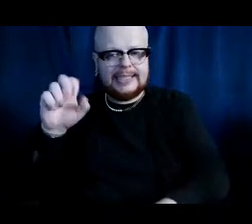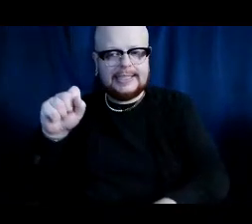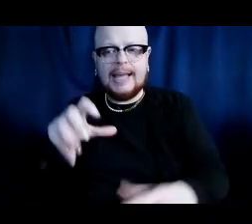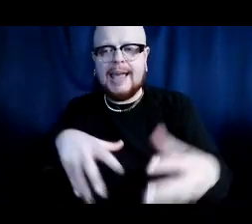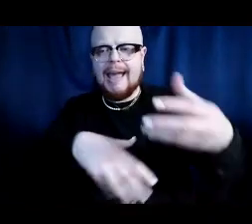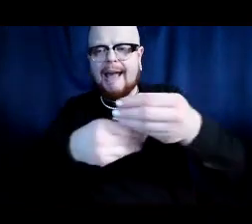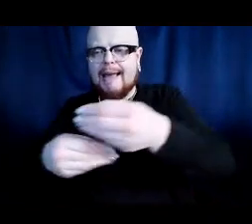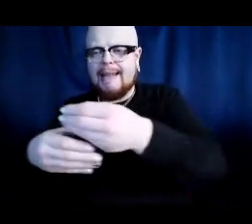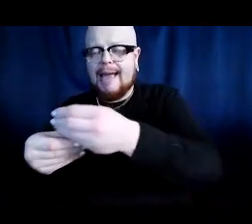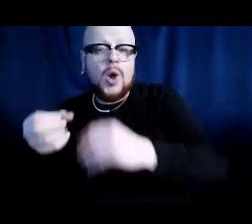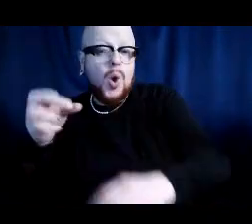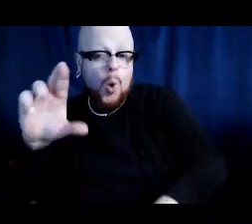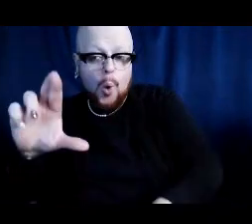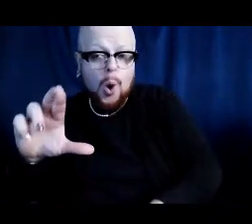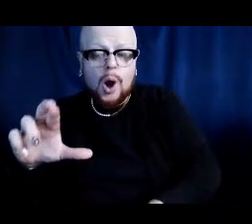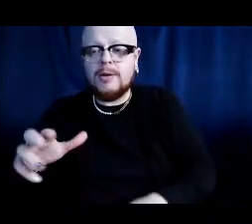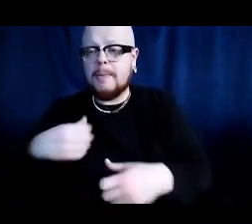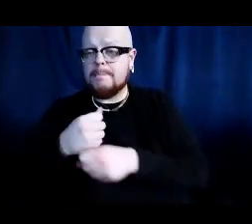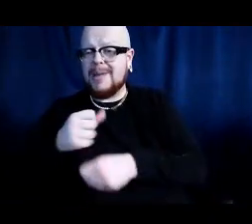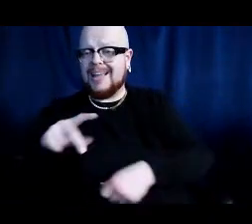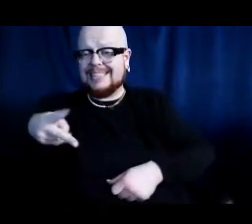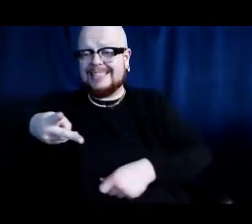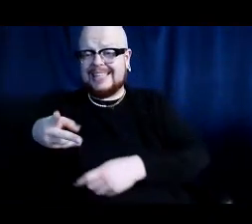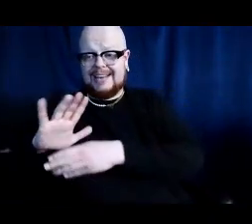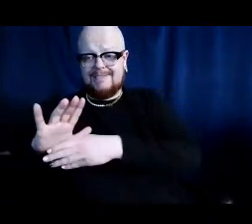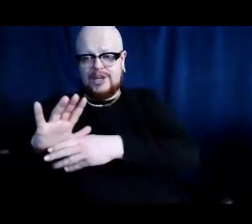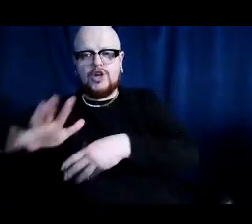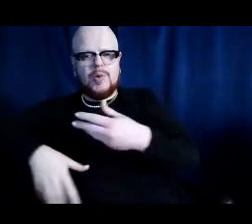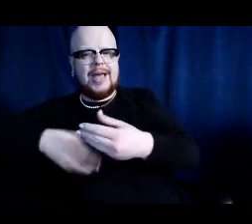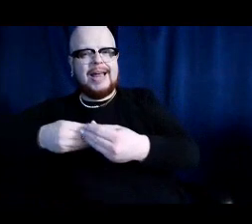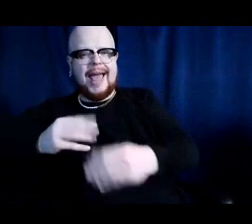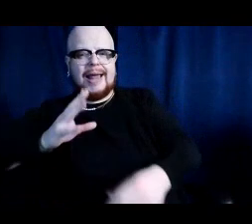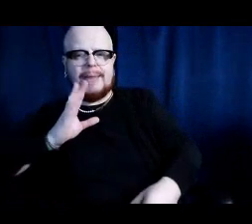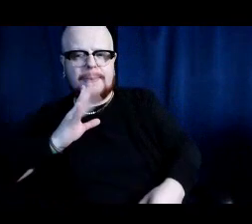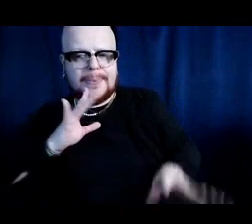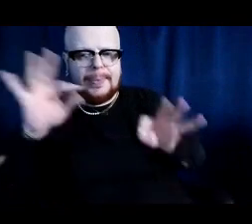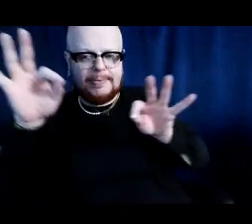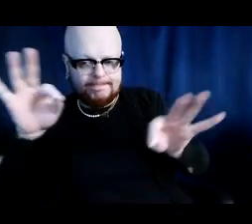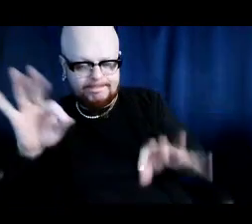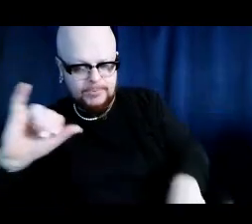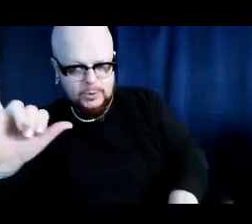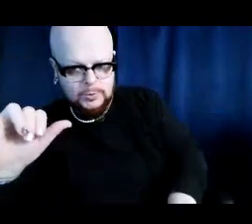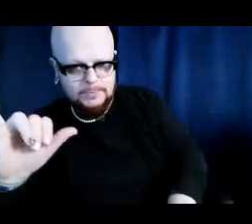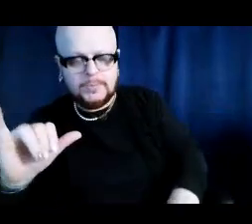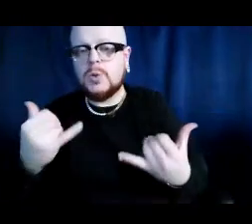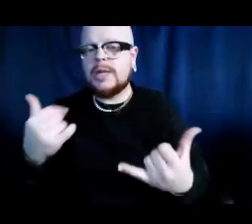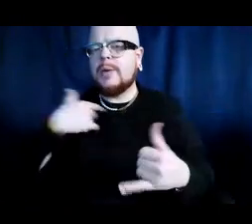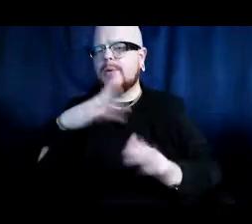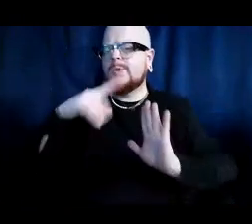Shelly, let's watch how this all comes together in the Cakeability promo video.